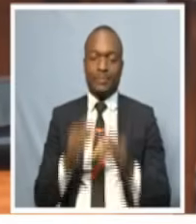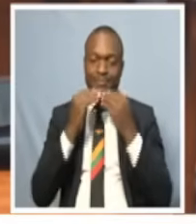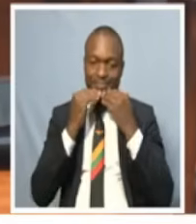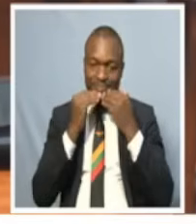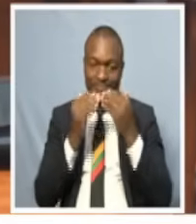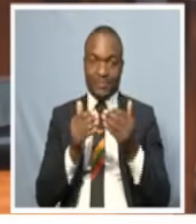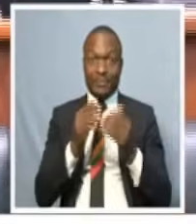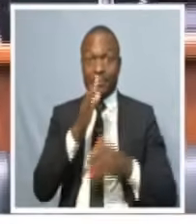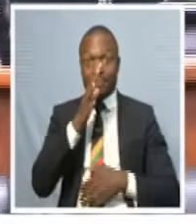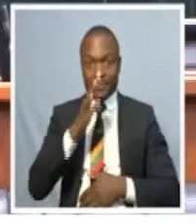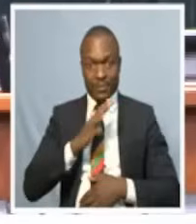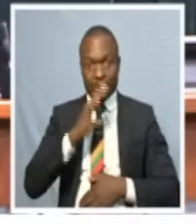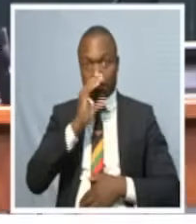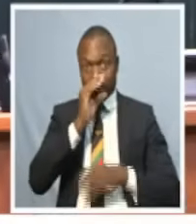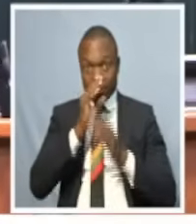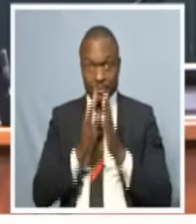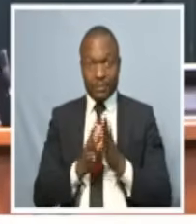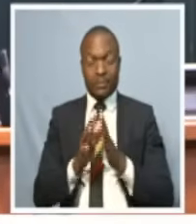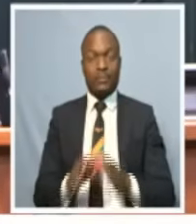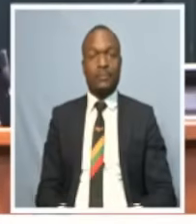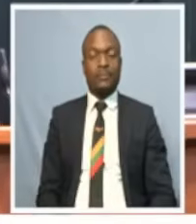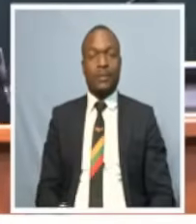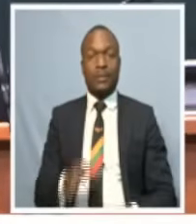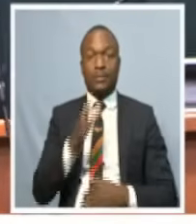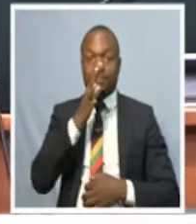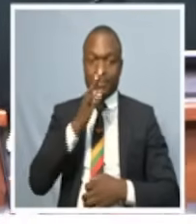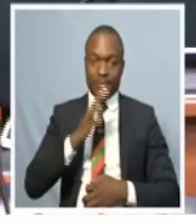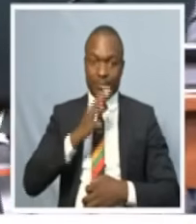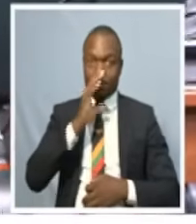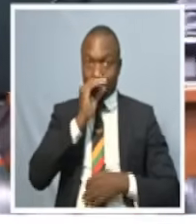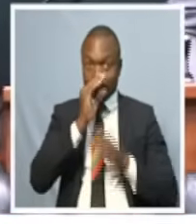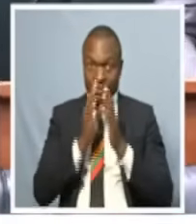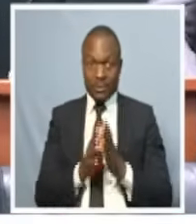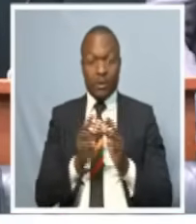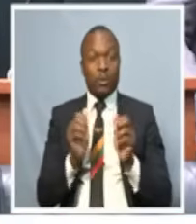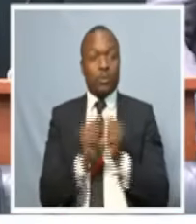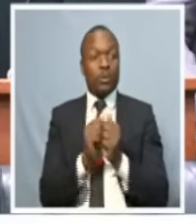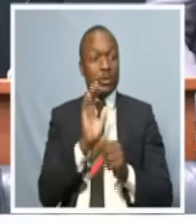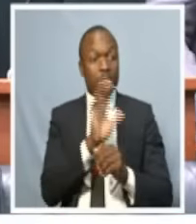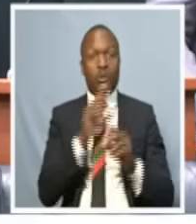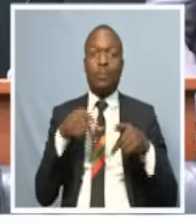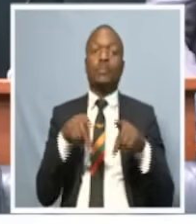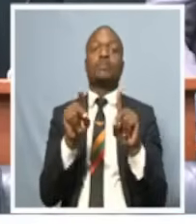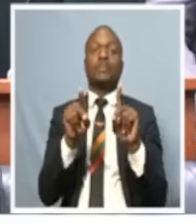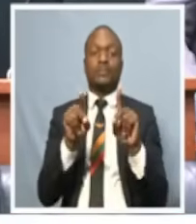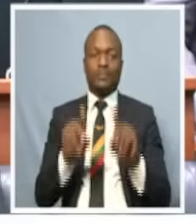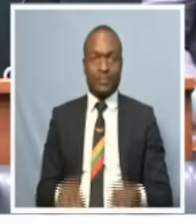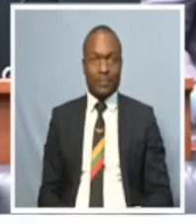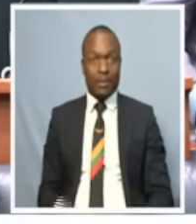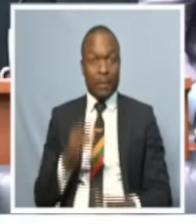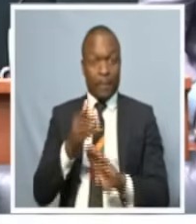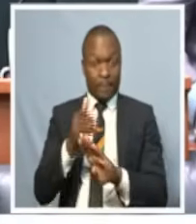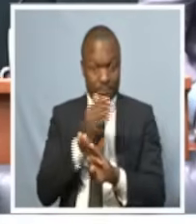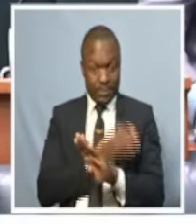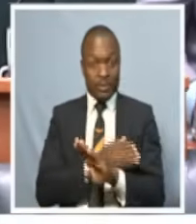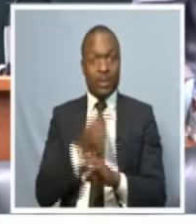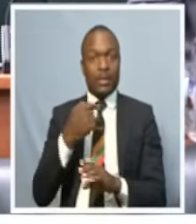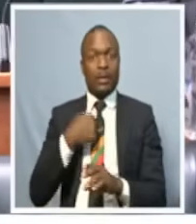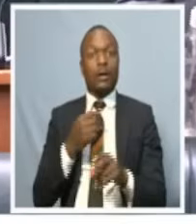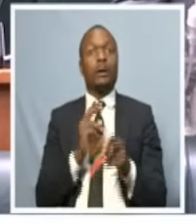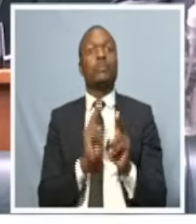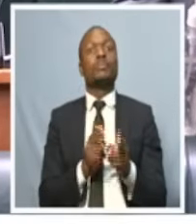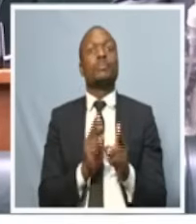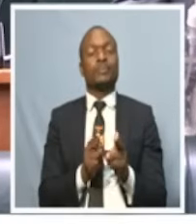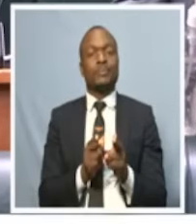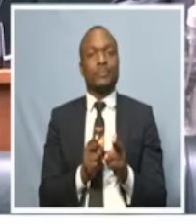Thank you, Madam Speaker. Madam Speaker, with your permission, before I respond